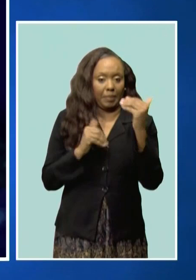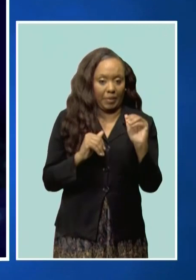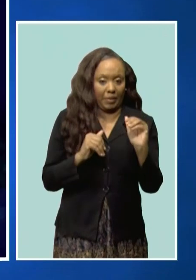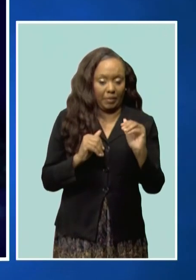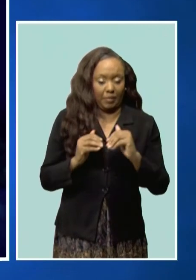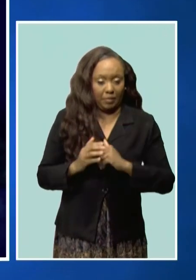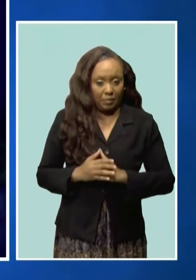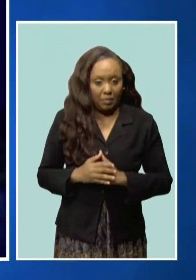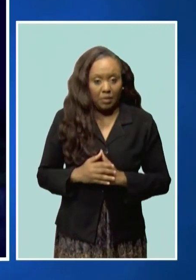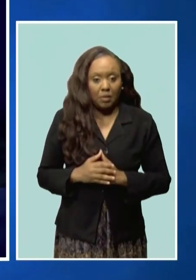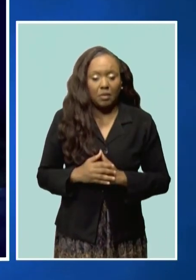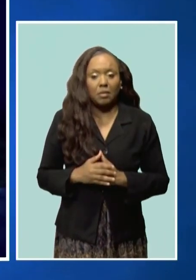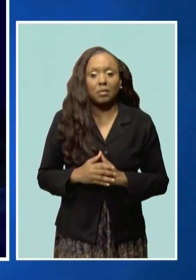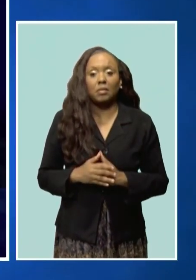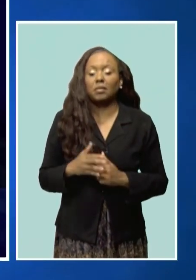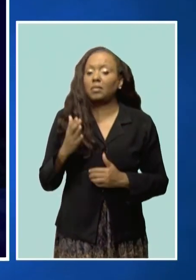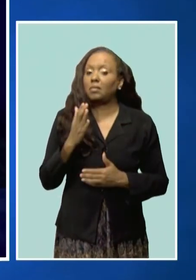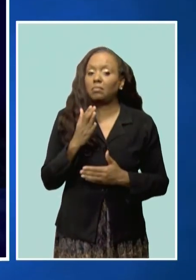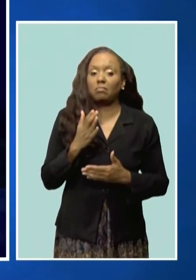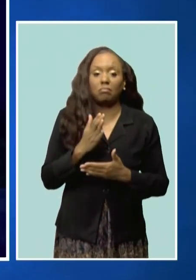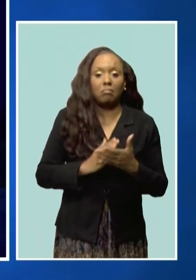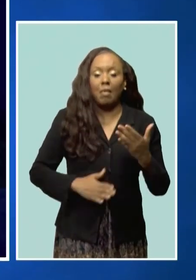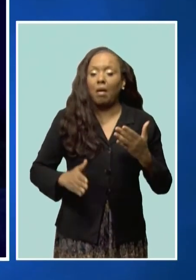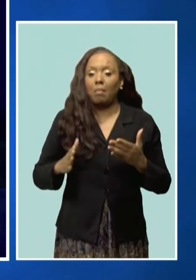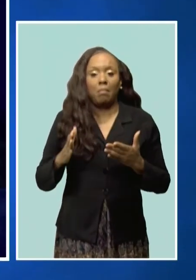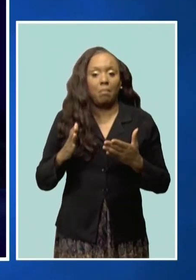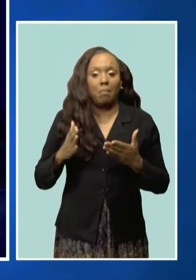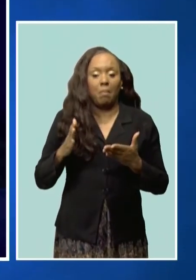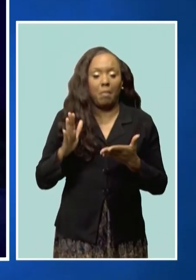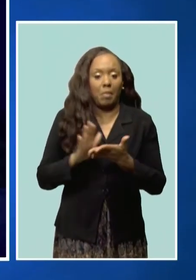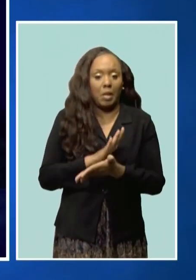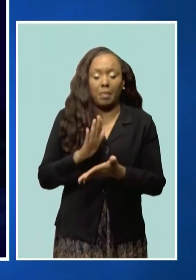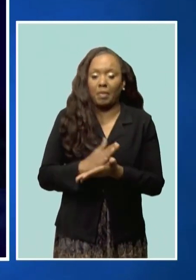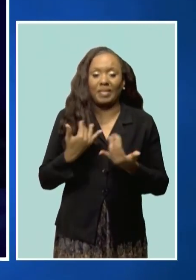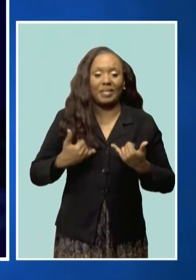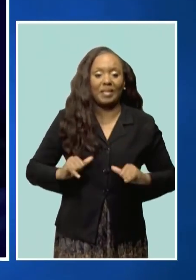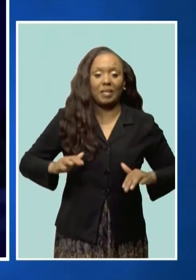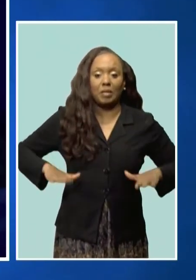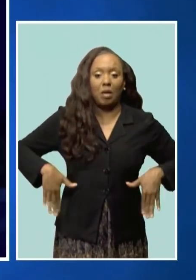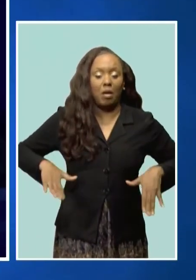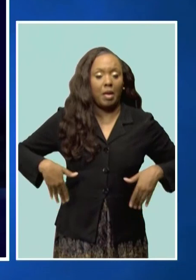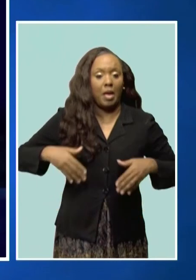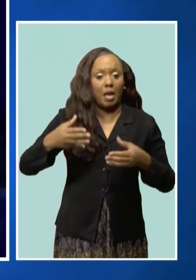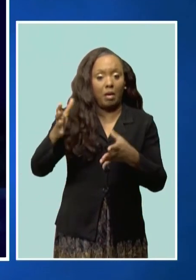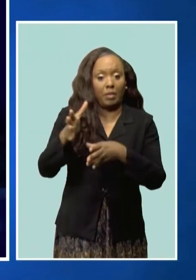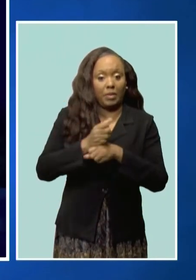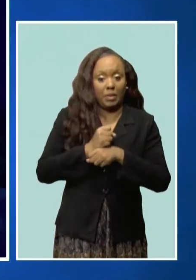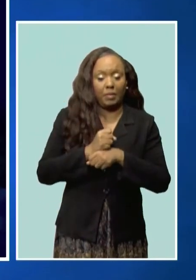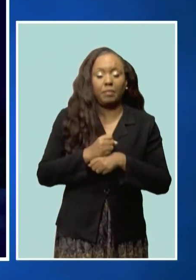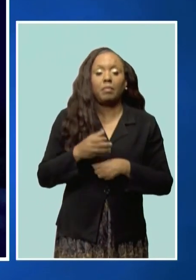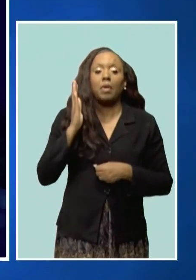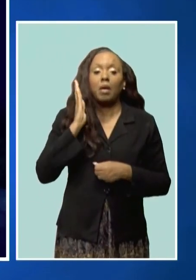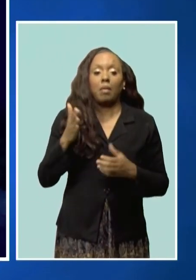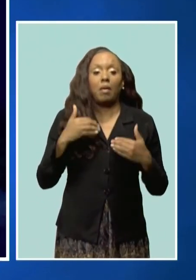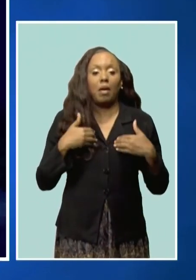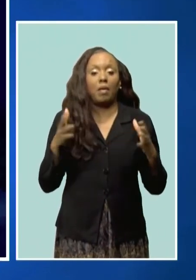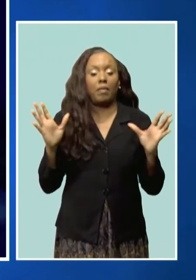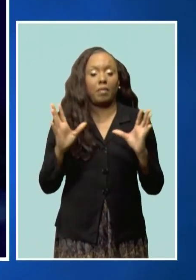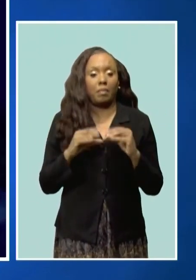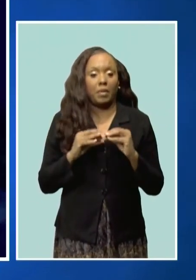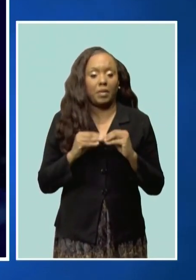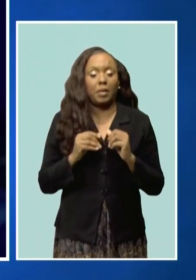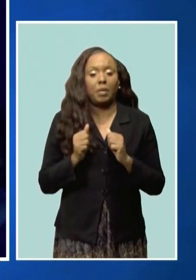these recommendations are still outstanding. The ministry will convene a meeting with the relevant staff at the